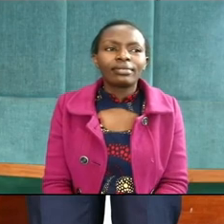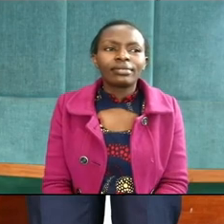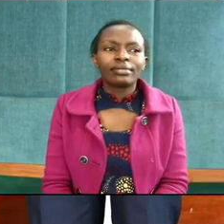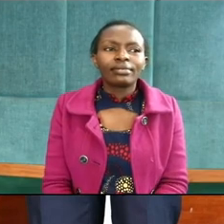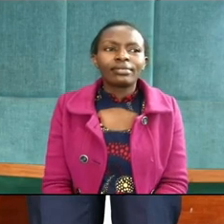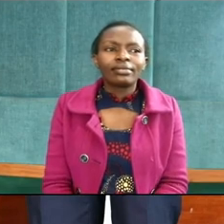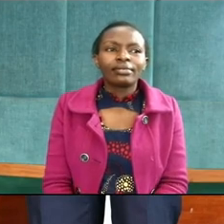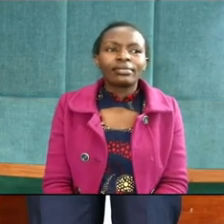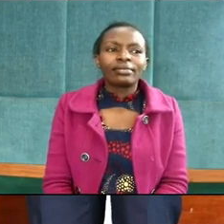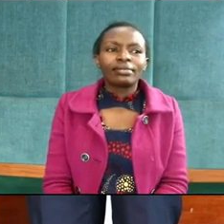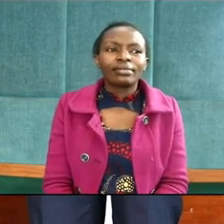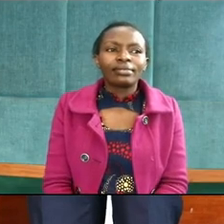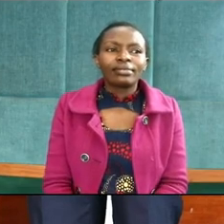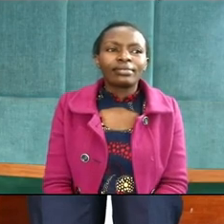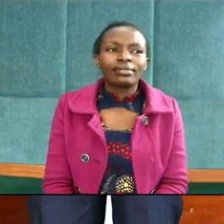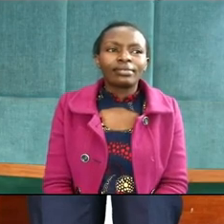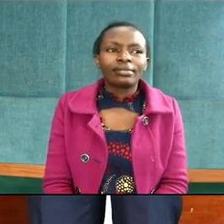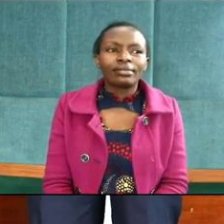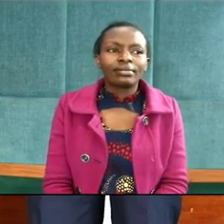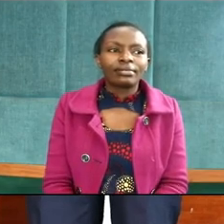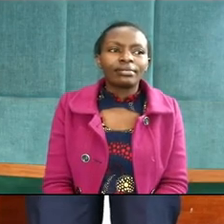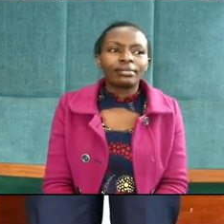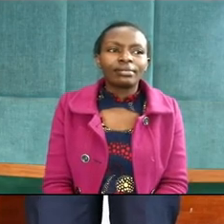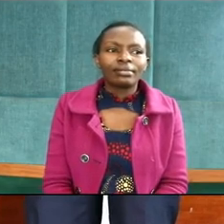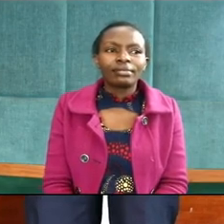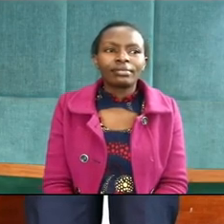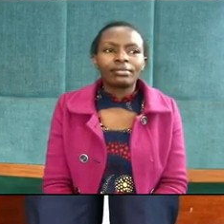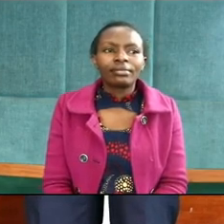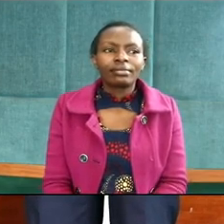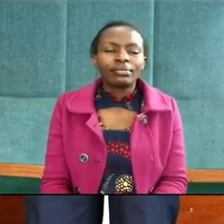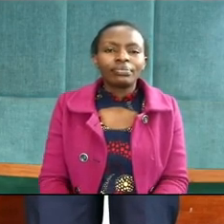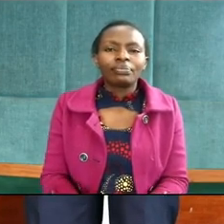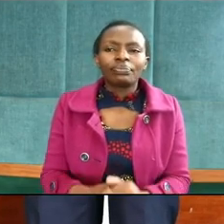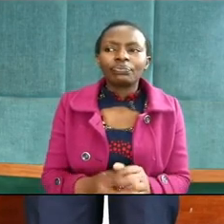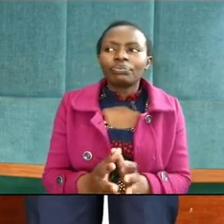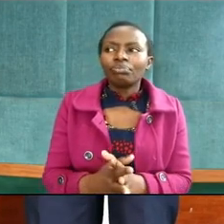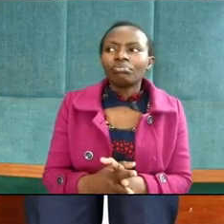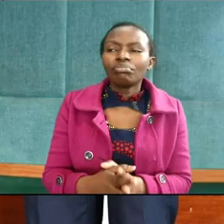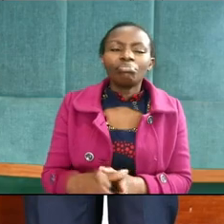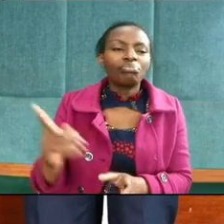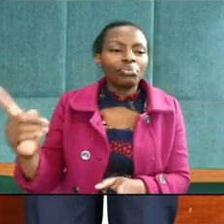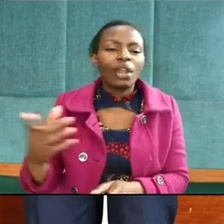He didn't pick the children from school. So tell him.